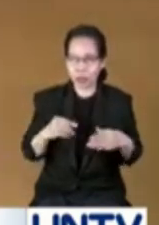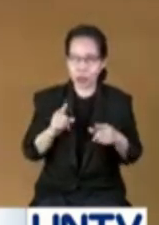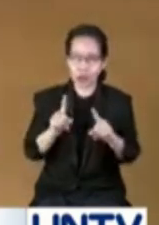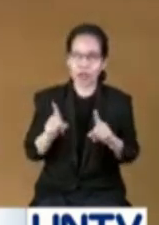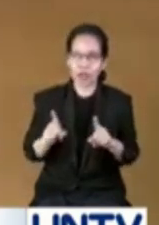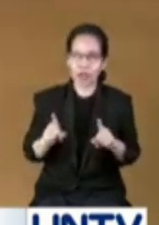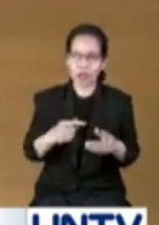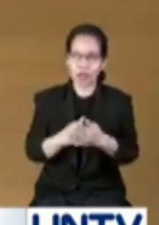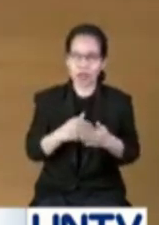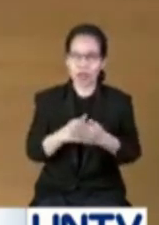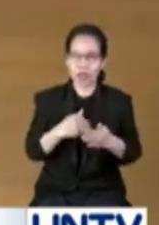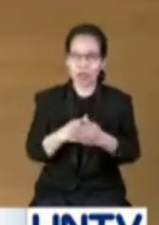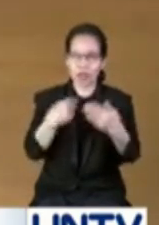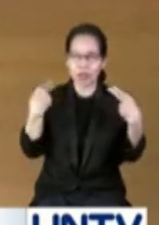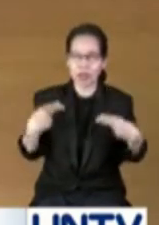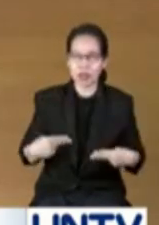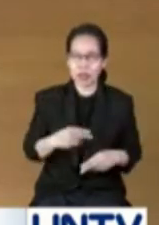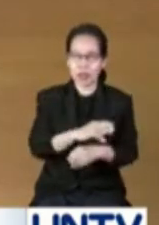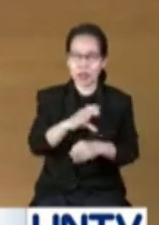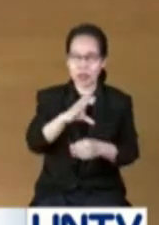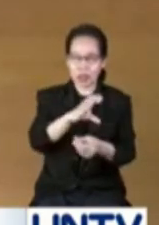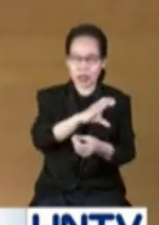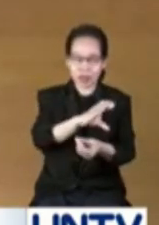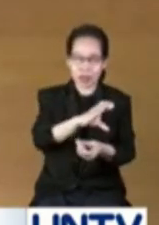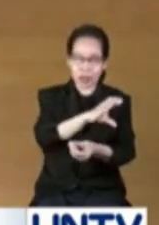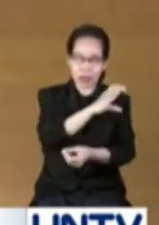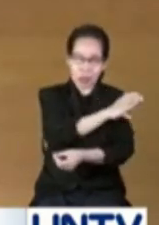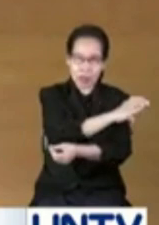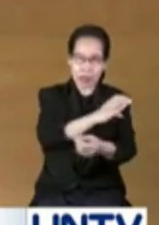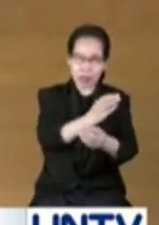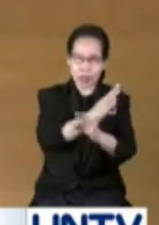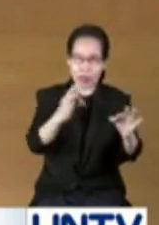na health center para sa mga libreng bakuna.